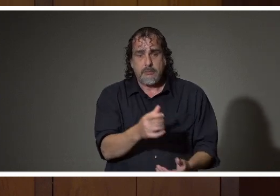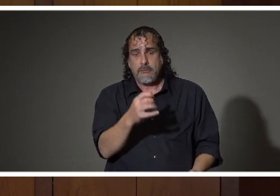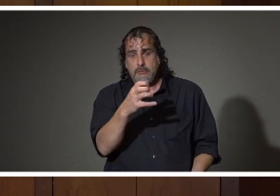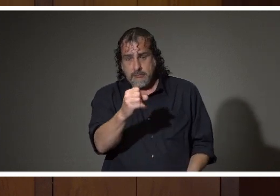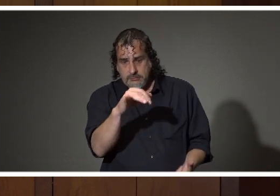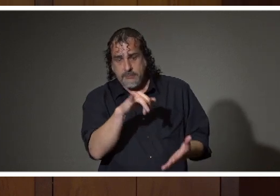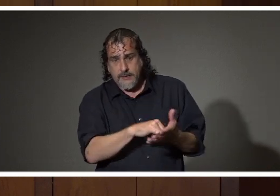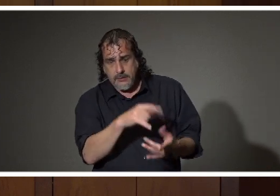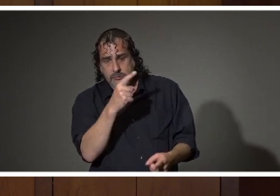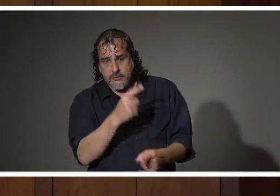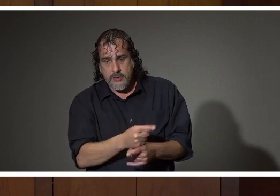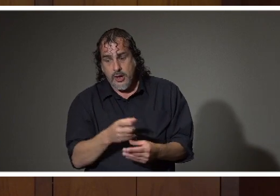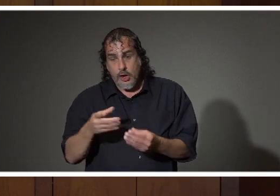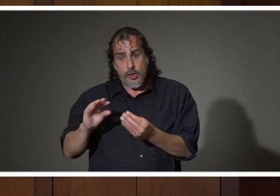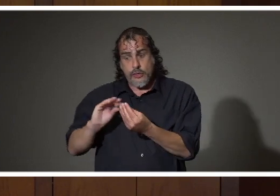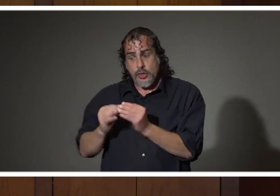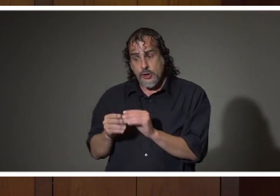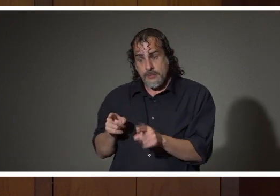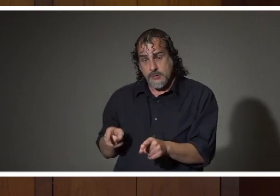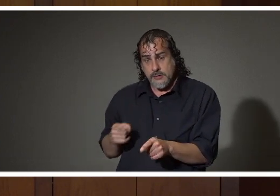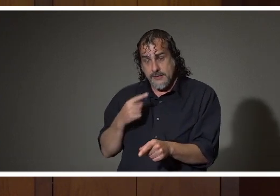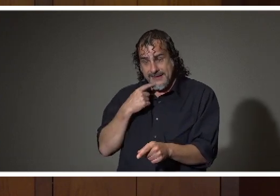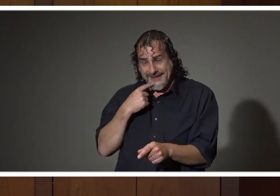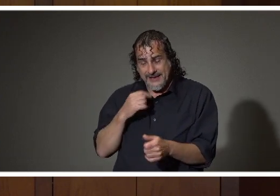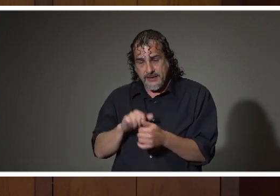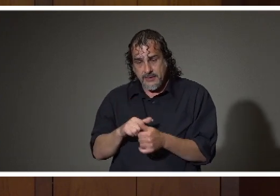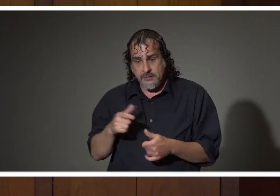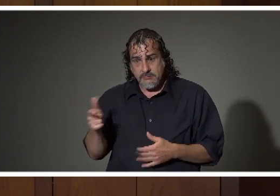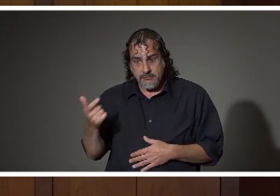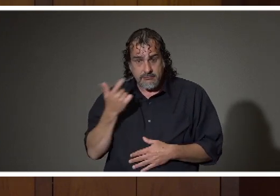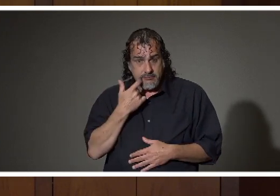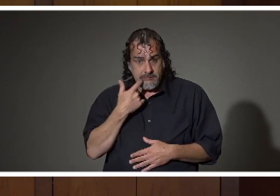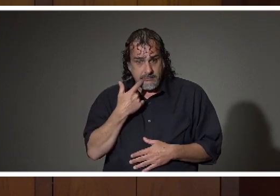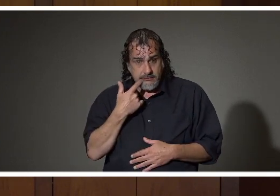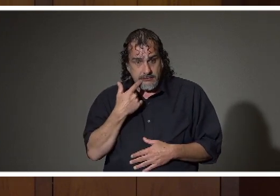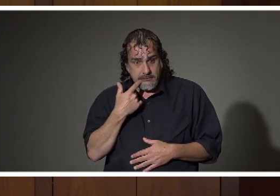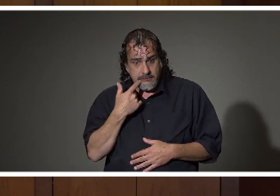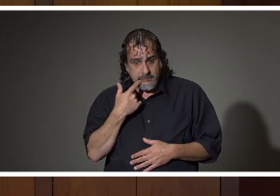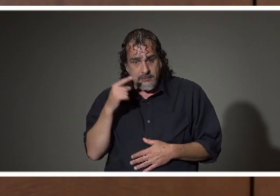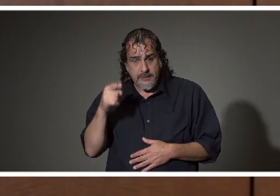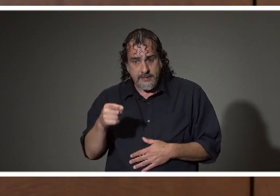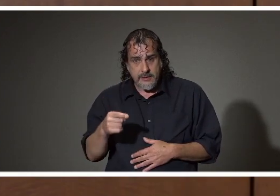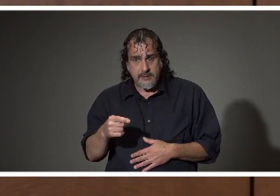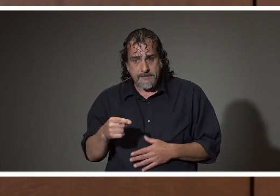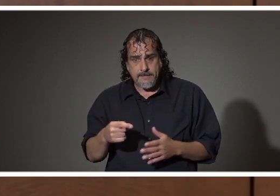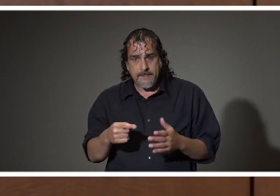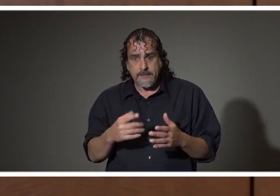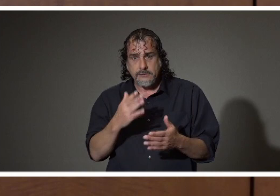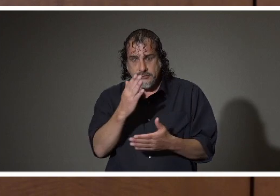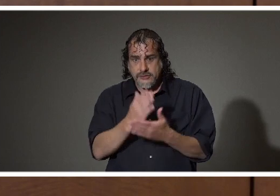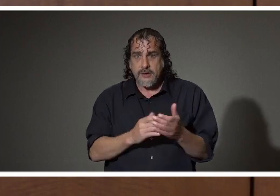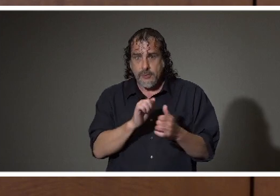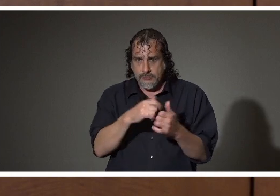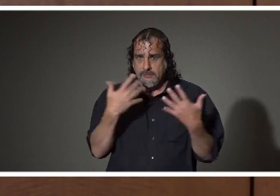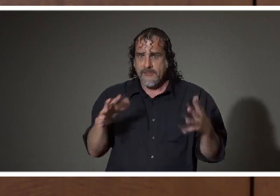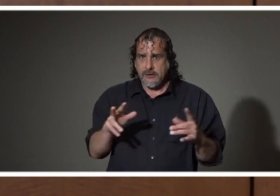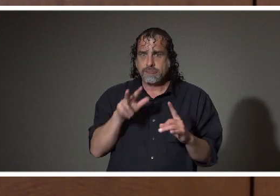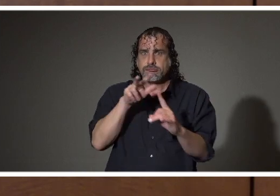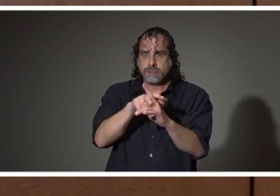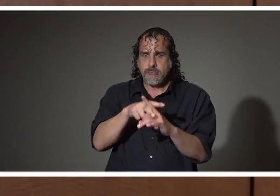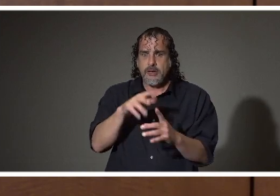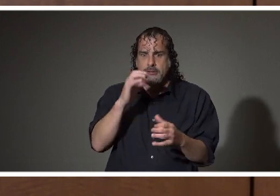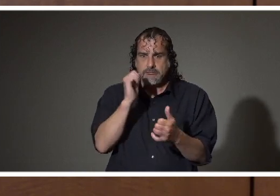correct. The numbers that Director Turner mentioned earlier does include some of those individuals who've already filed and